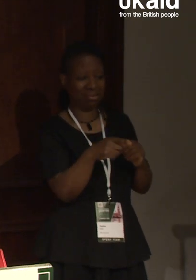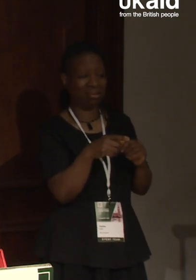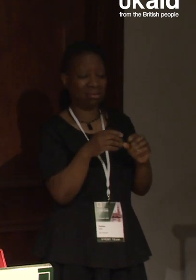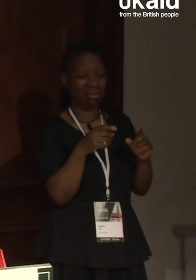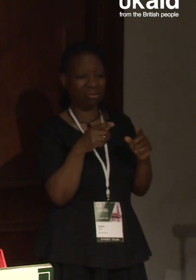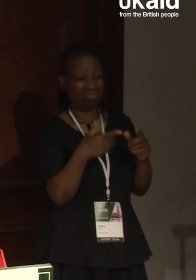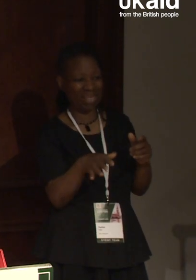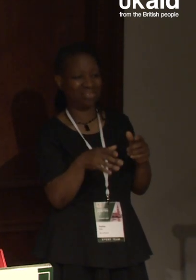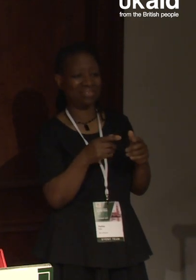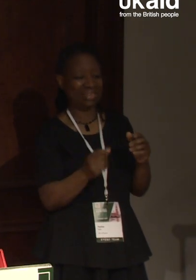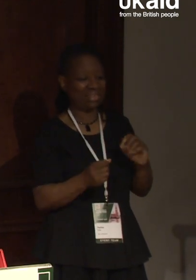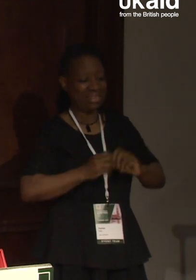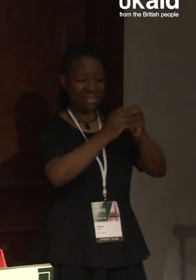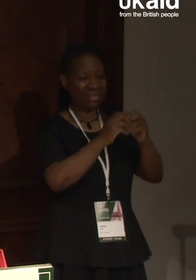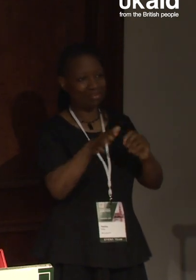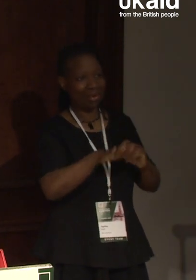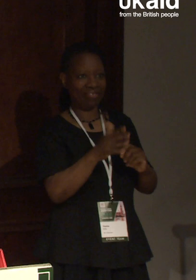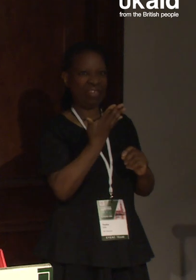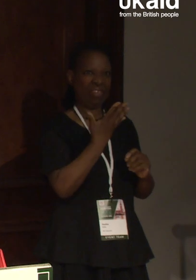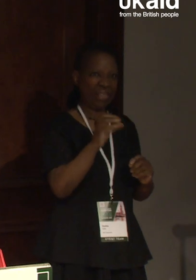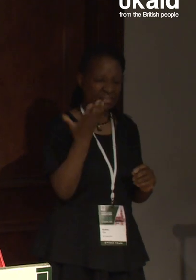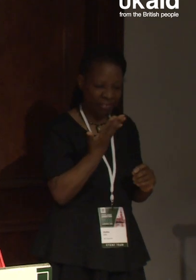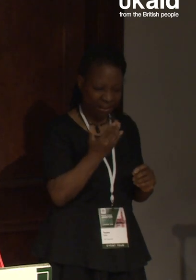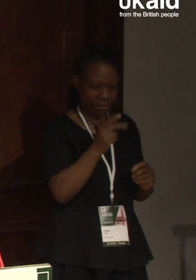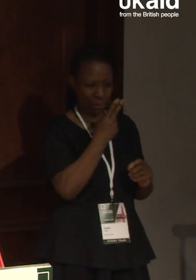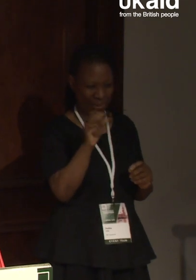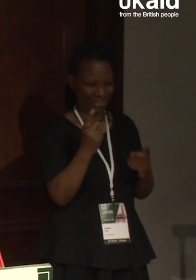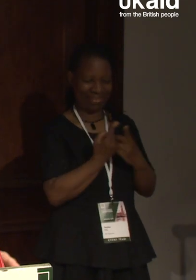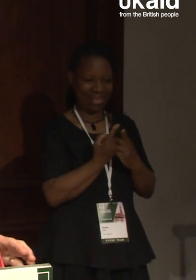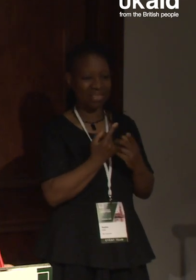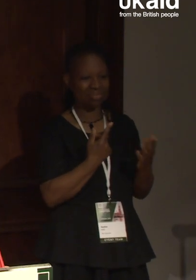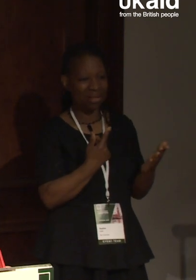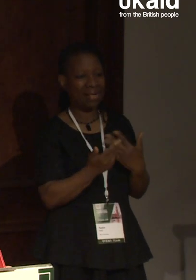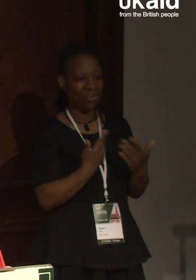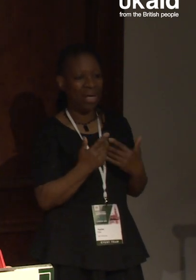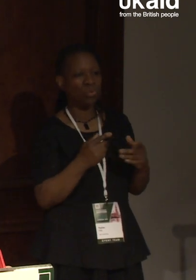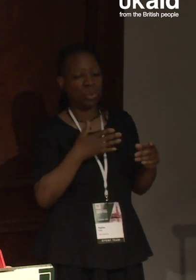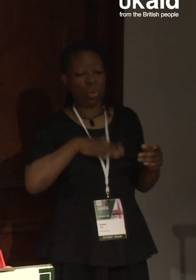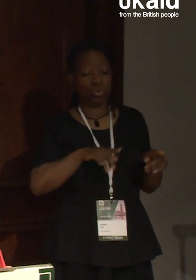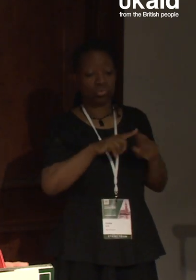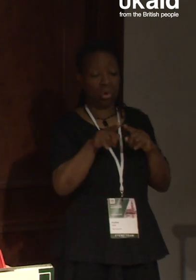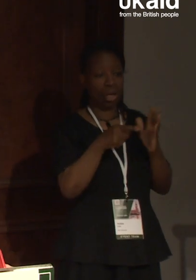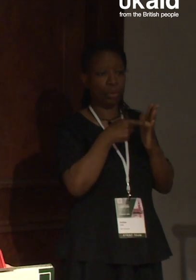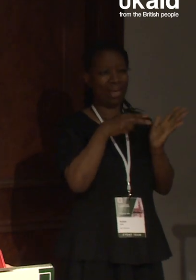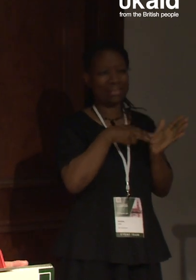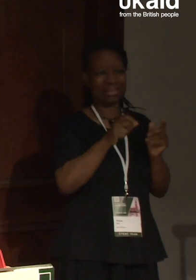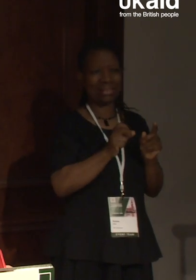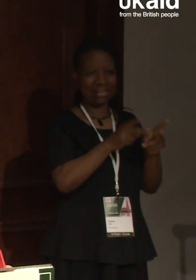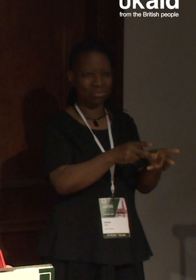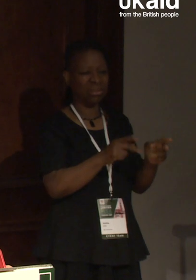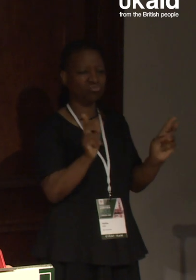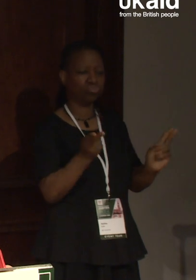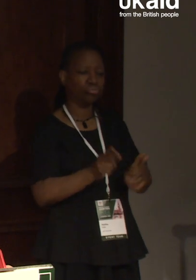So if we can try, all of us using our soft power and influence to try to get the UN system to focus on three or four, we may get somewhere a